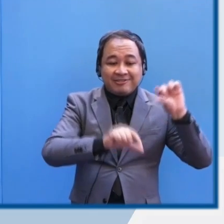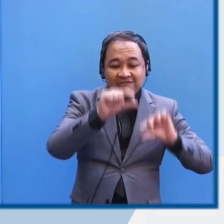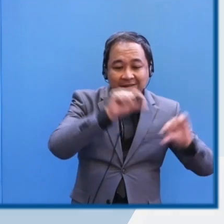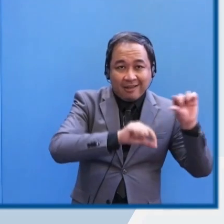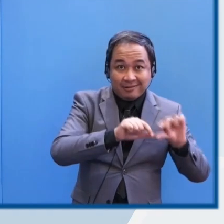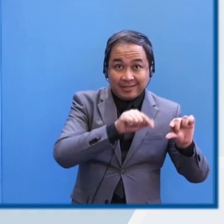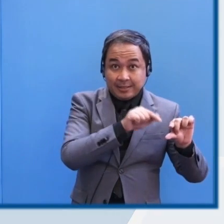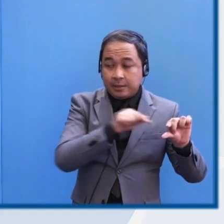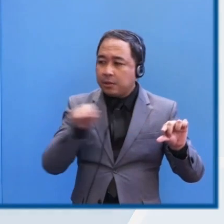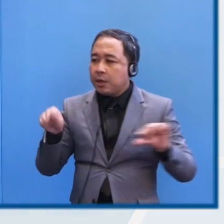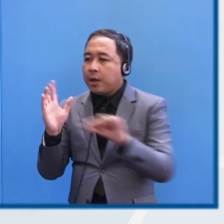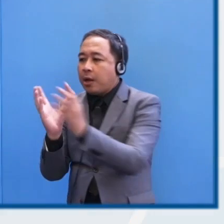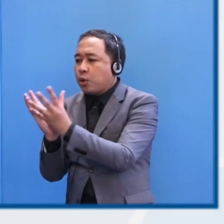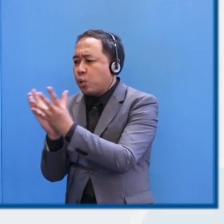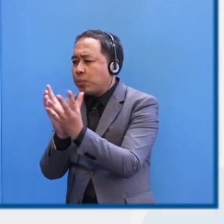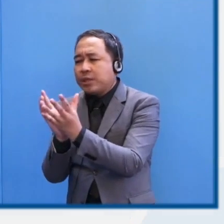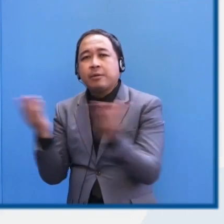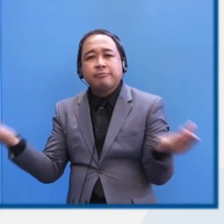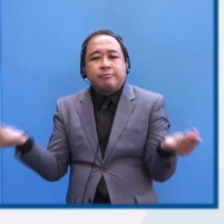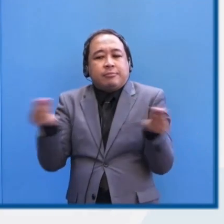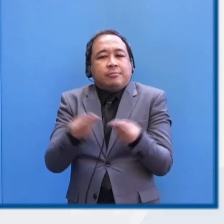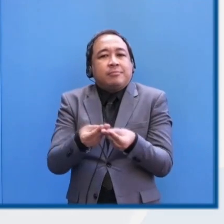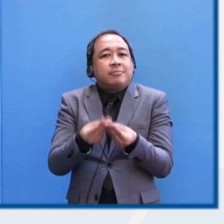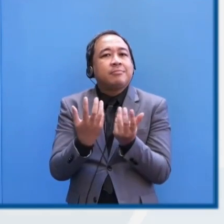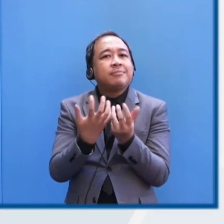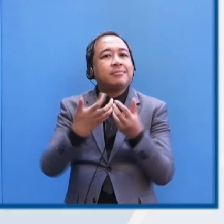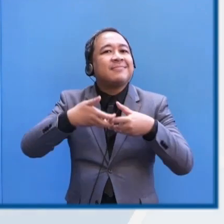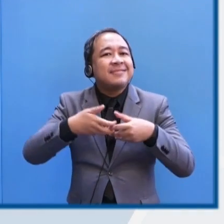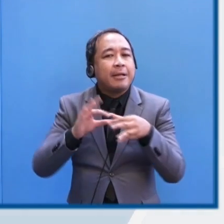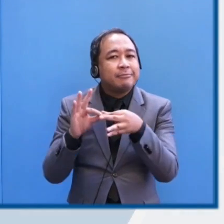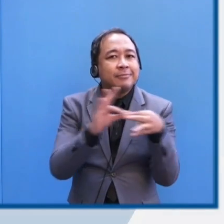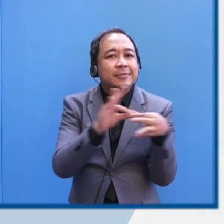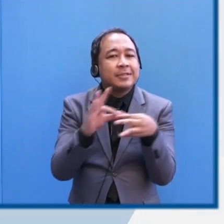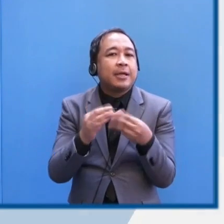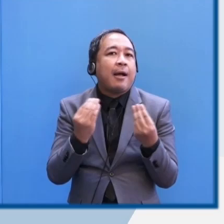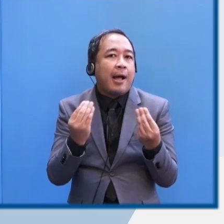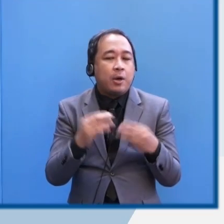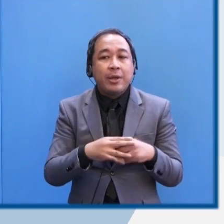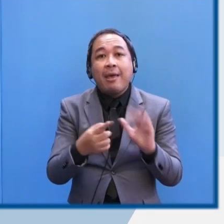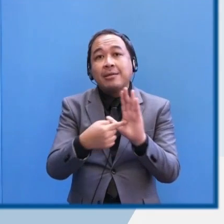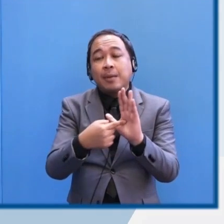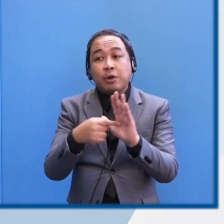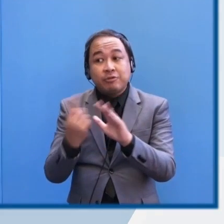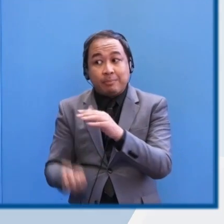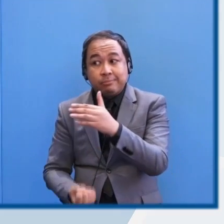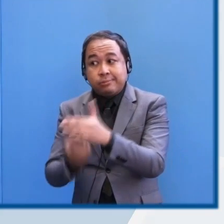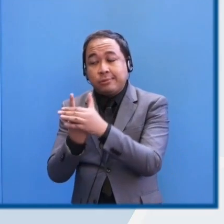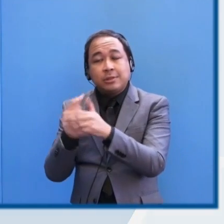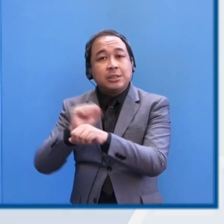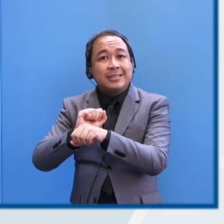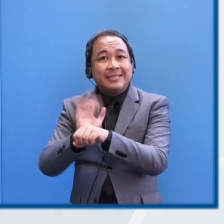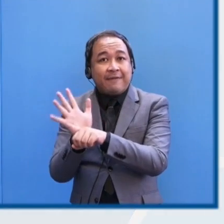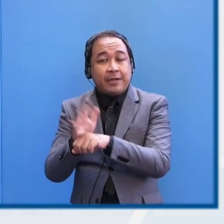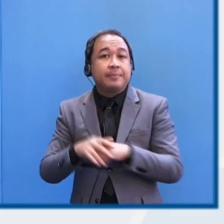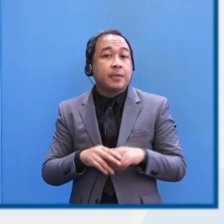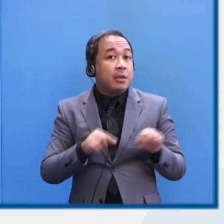people's experience. COVID is a typical example. If science would not have been effective, we would not